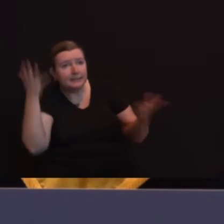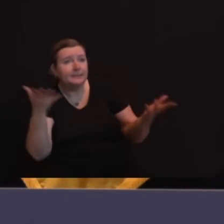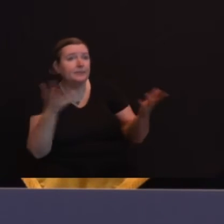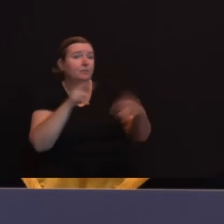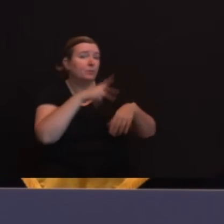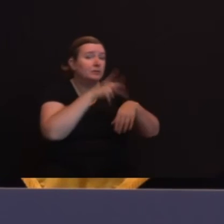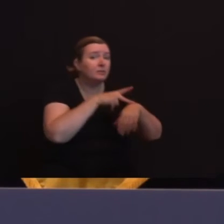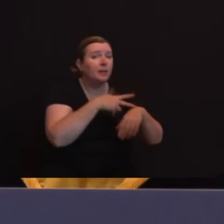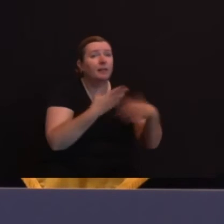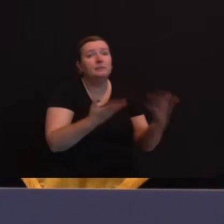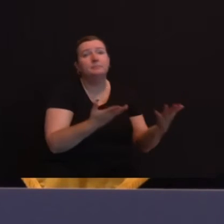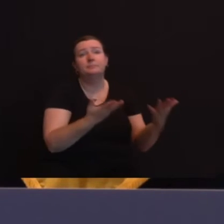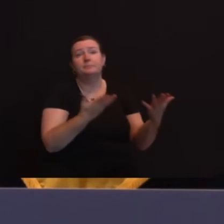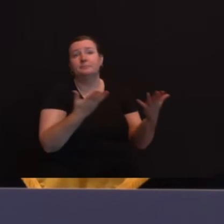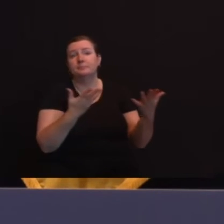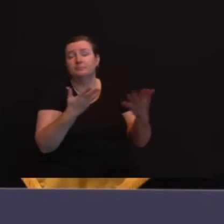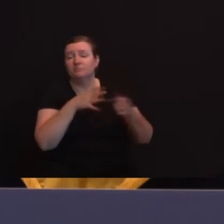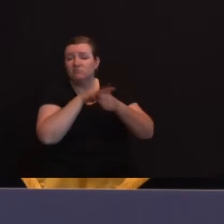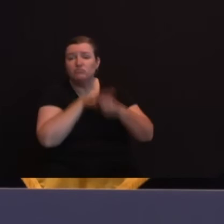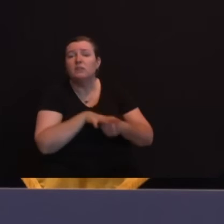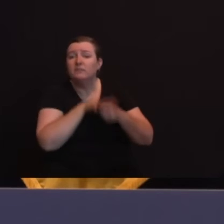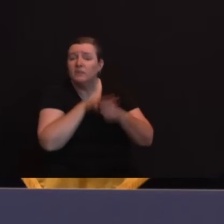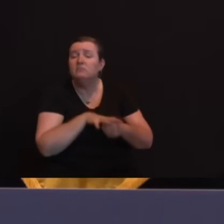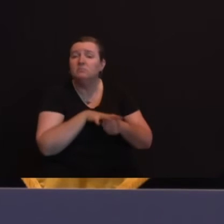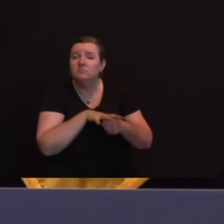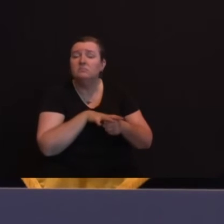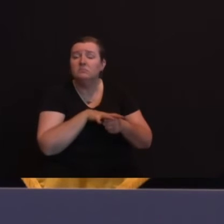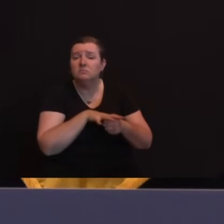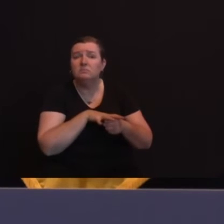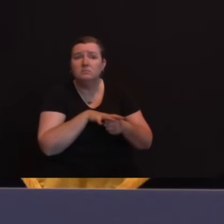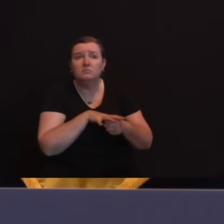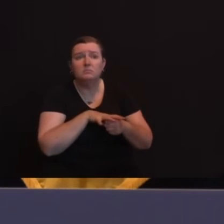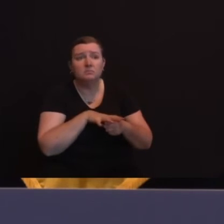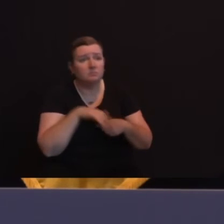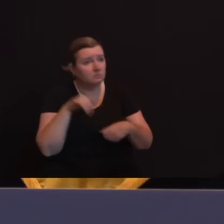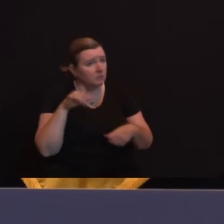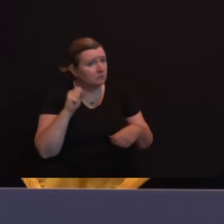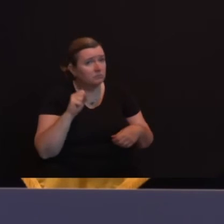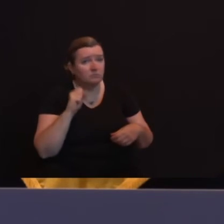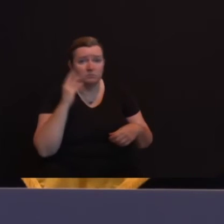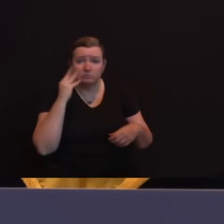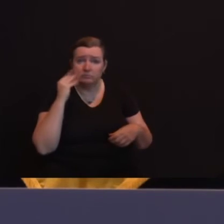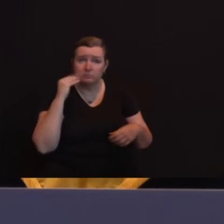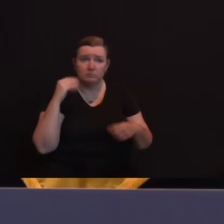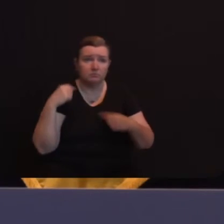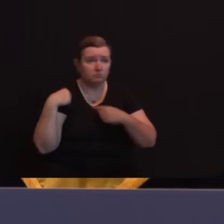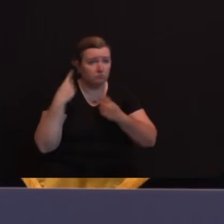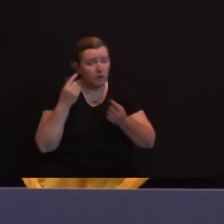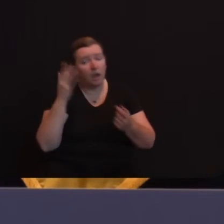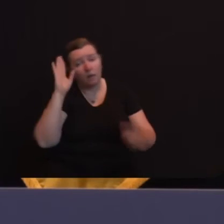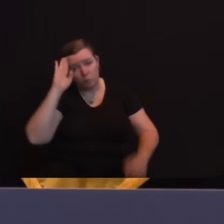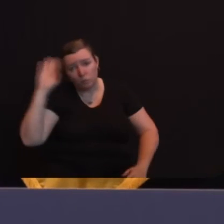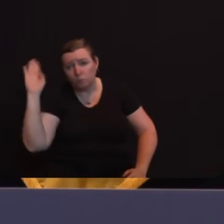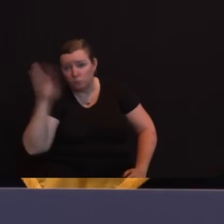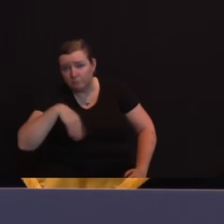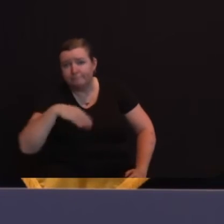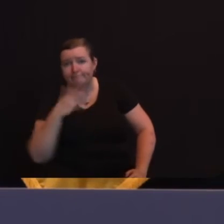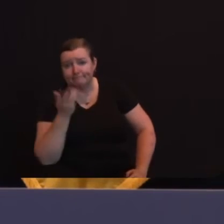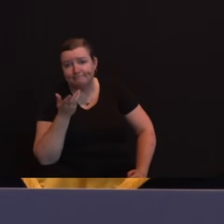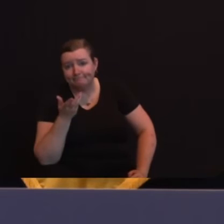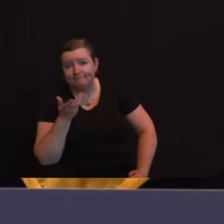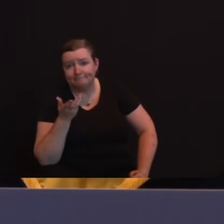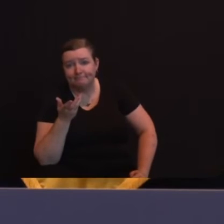to go. This is really stressful. And just because the experience so far, and knocking on wood, we take every one of these cases deadly seriously,